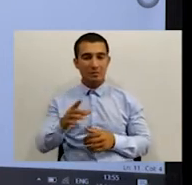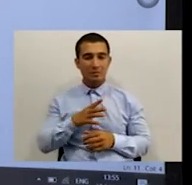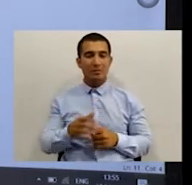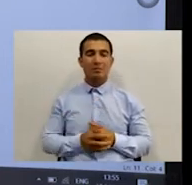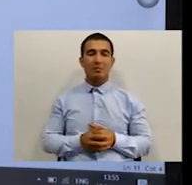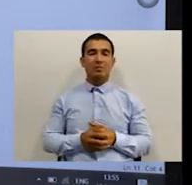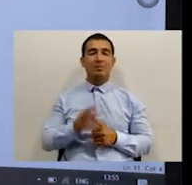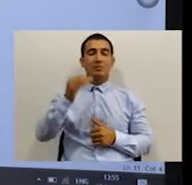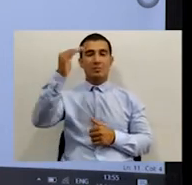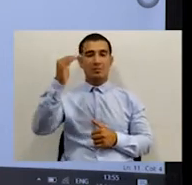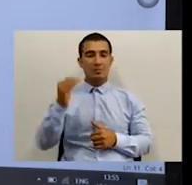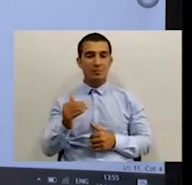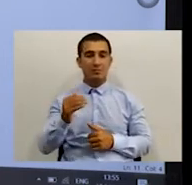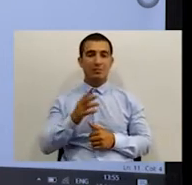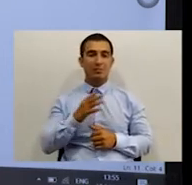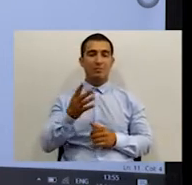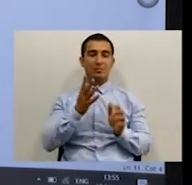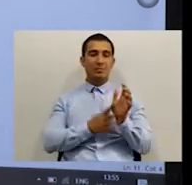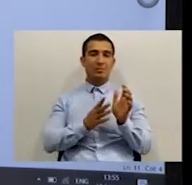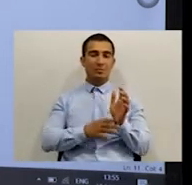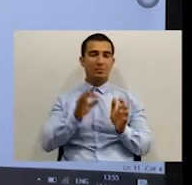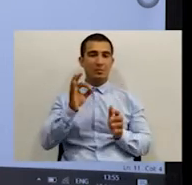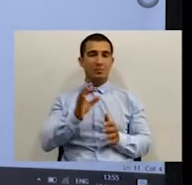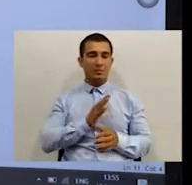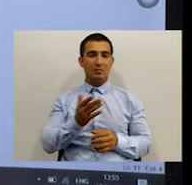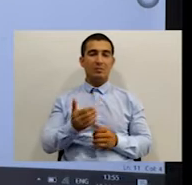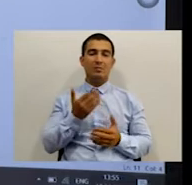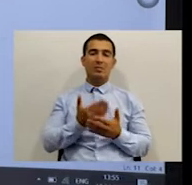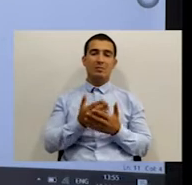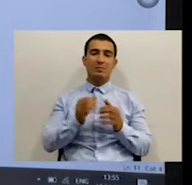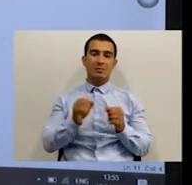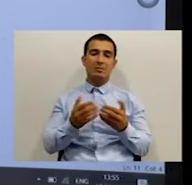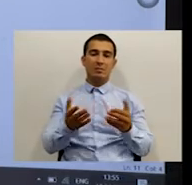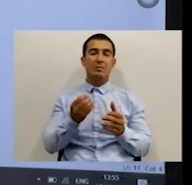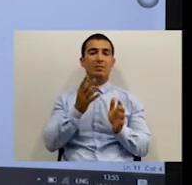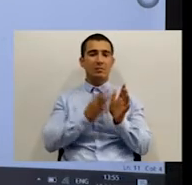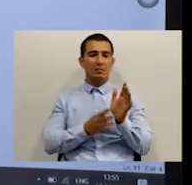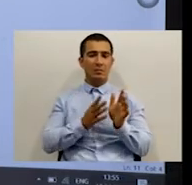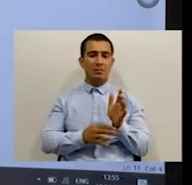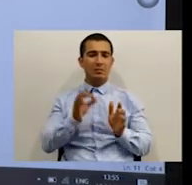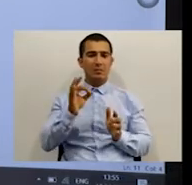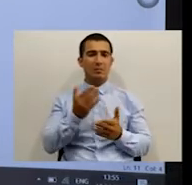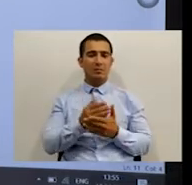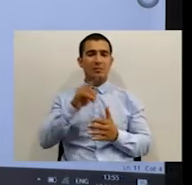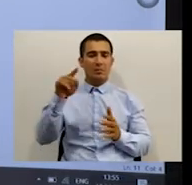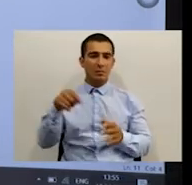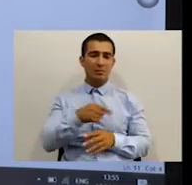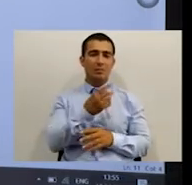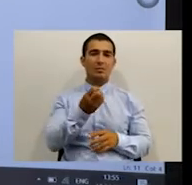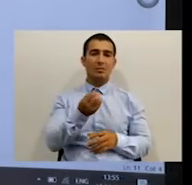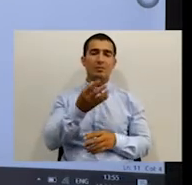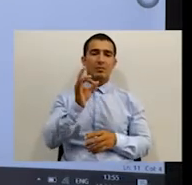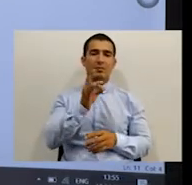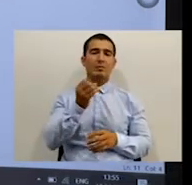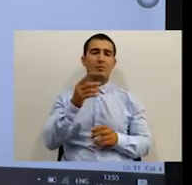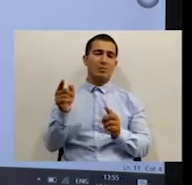yo'nalish bu yoqqa edi, endi esa mana pastga qarab yo'nalib qoldi. Ya'ni 90 gradusga burildi. Misol uchun yana 90 gradusga burilgandan